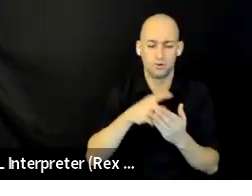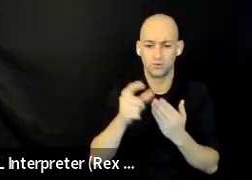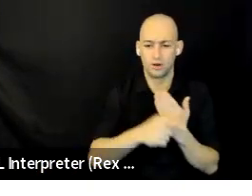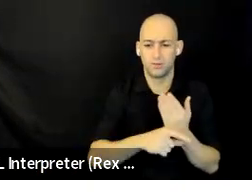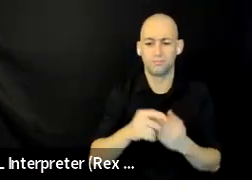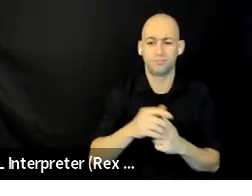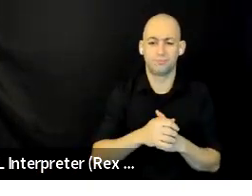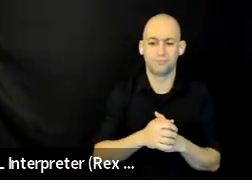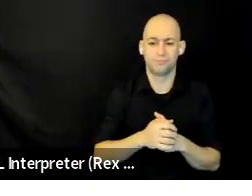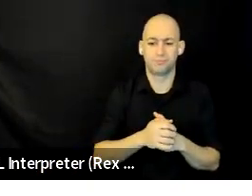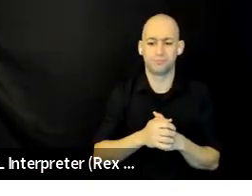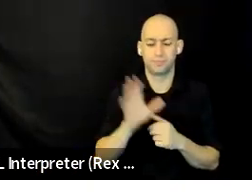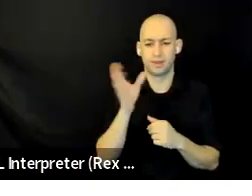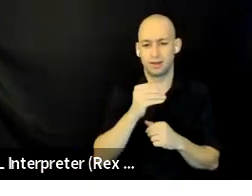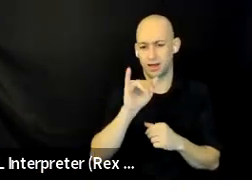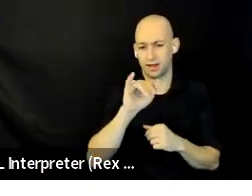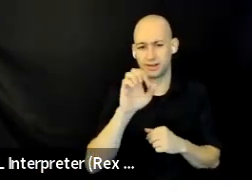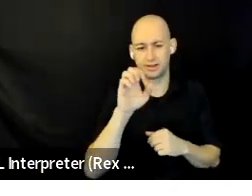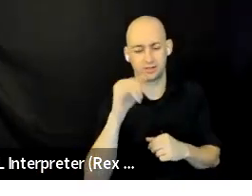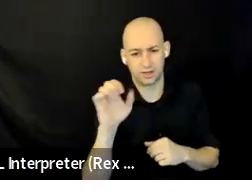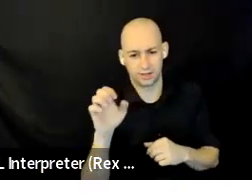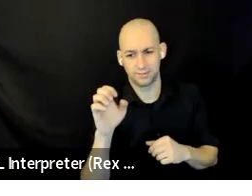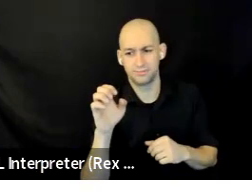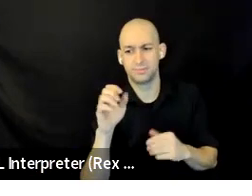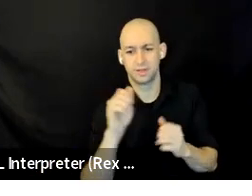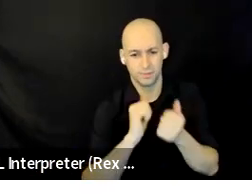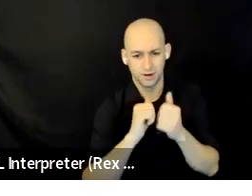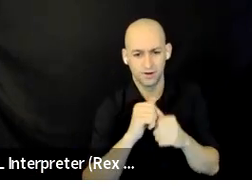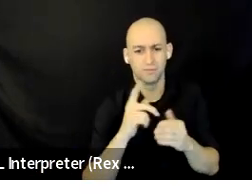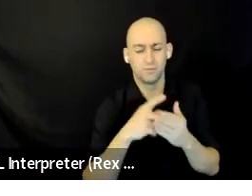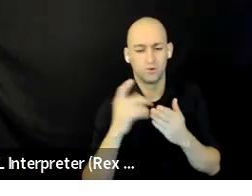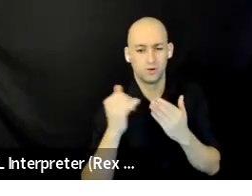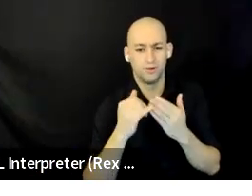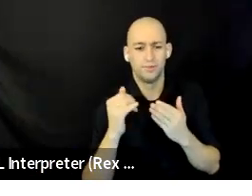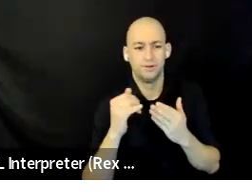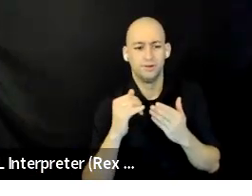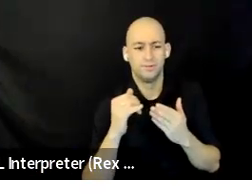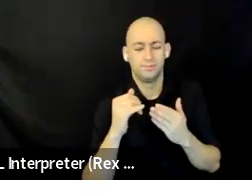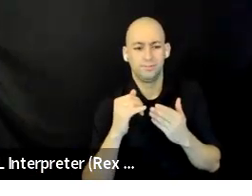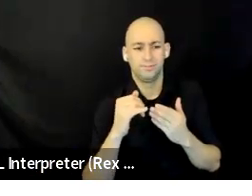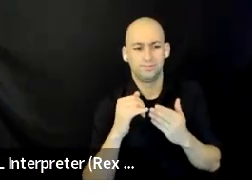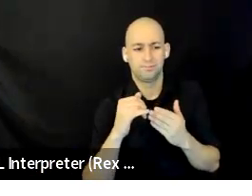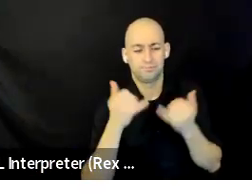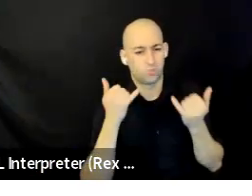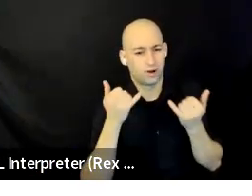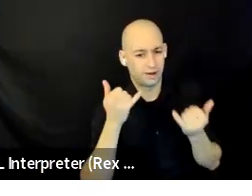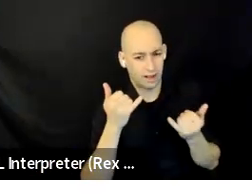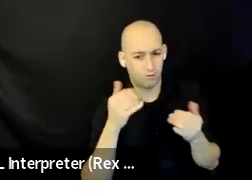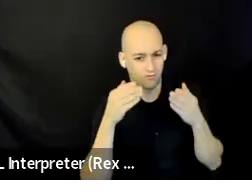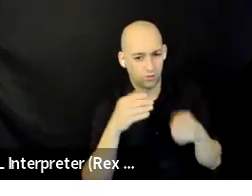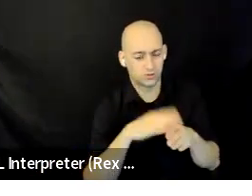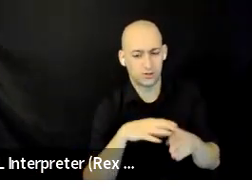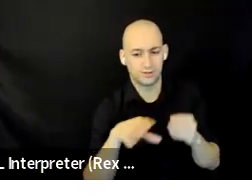programs, as well as the IIJA competitive programs. The current CSIS effort is focused on adding the local sponsored